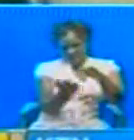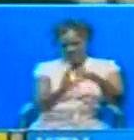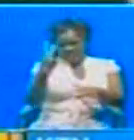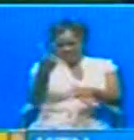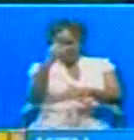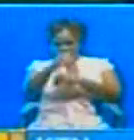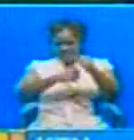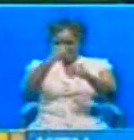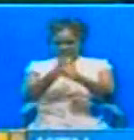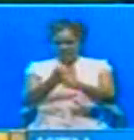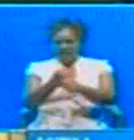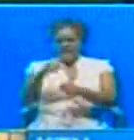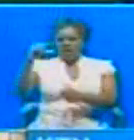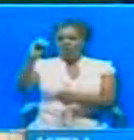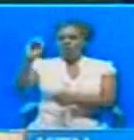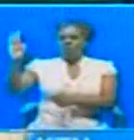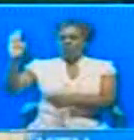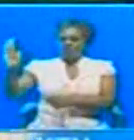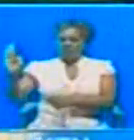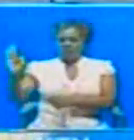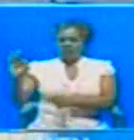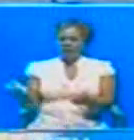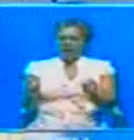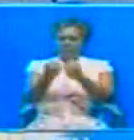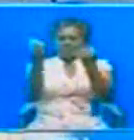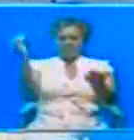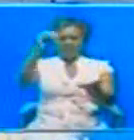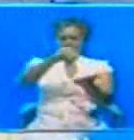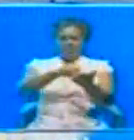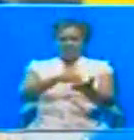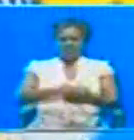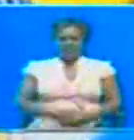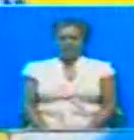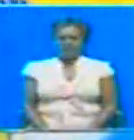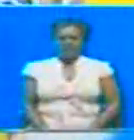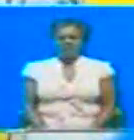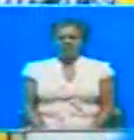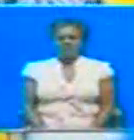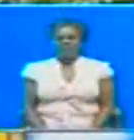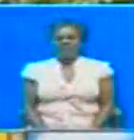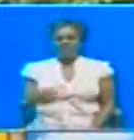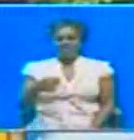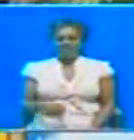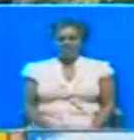year running, the goof monster strikes again. 1, 2, 1, 2. Yes, I'm ready.